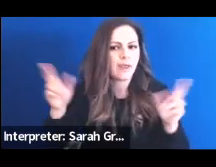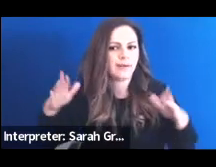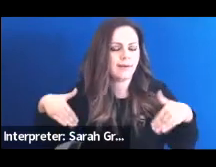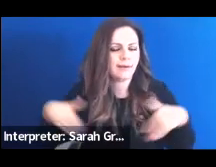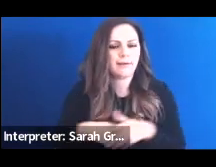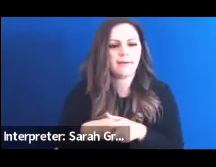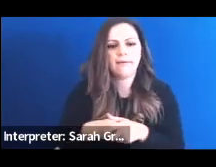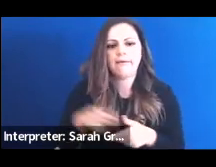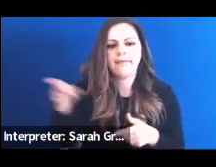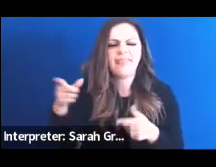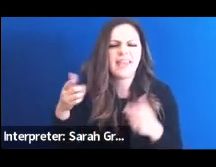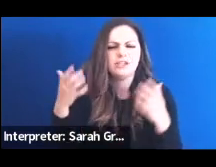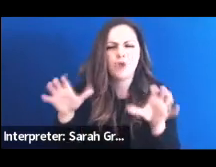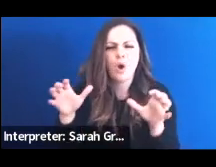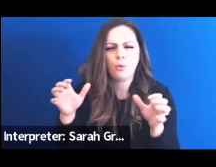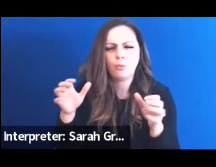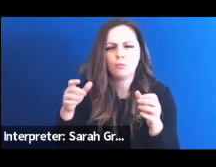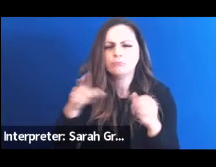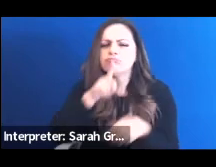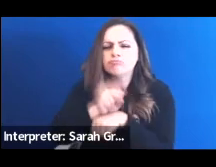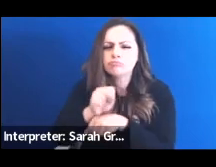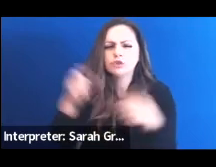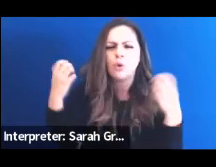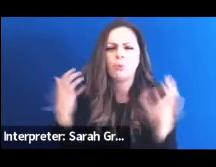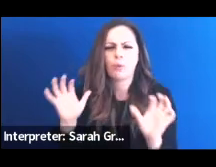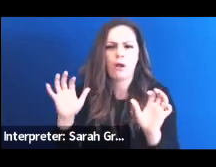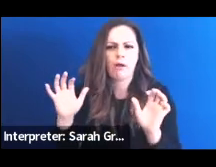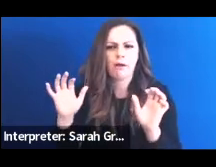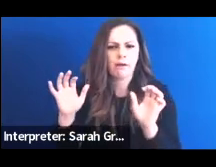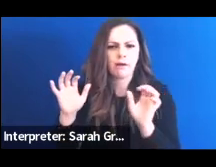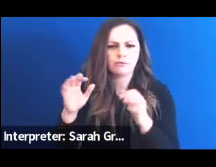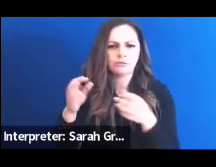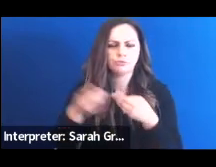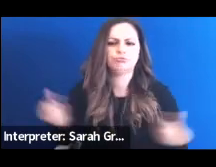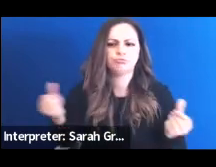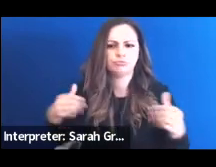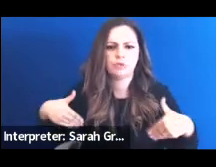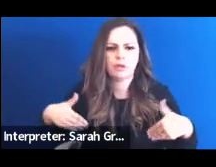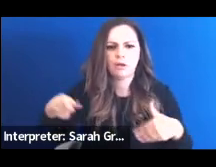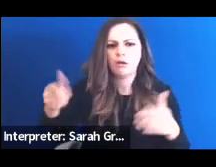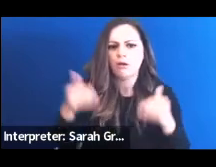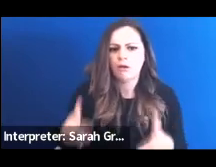resistant. Would you use those terms to describe somebody who had type 2 diabetes? Absolutely not.